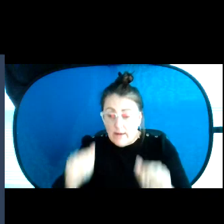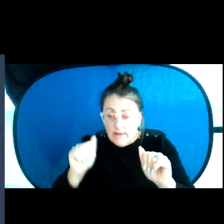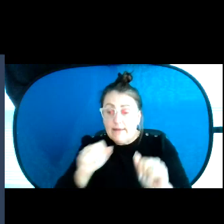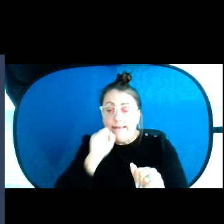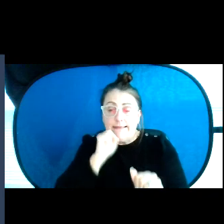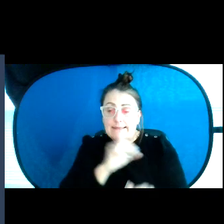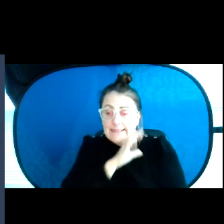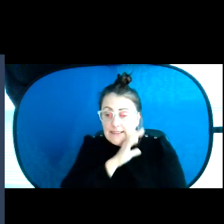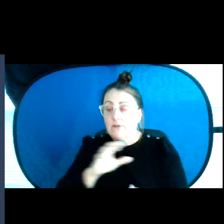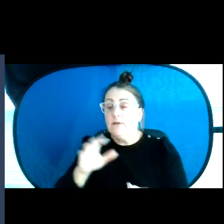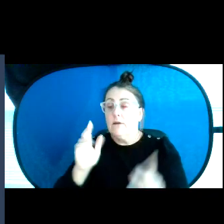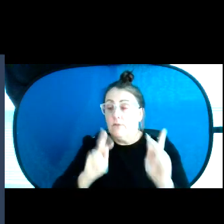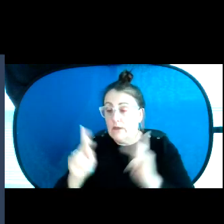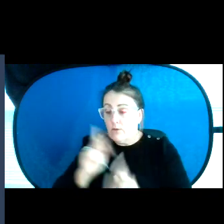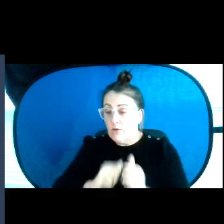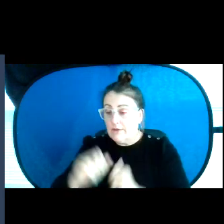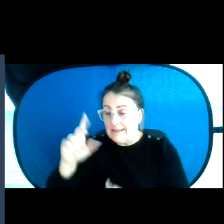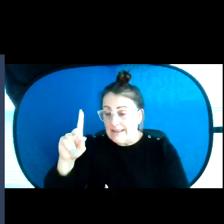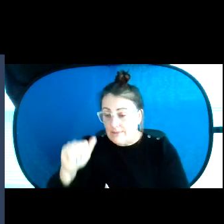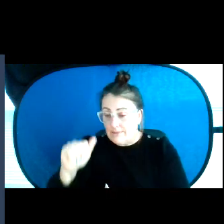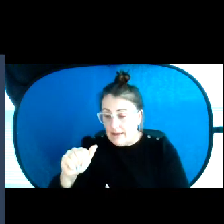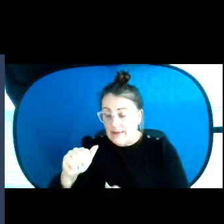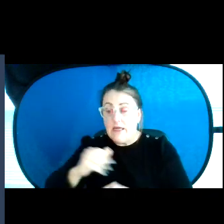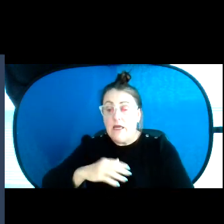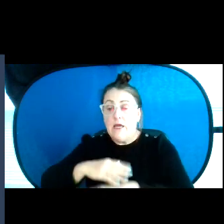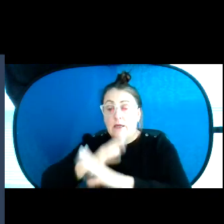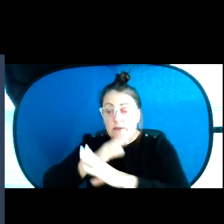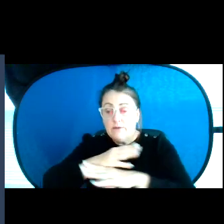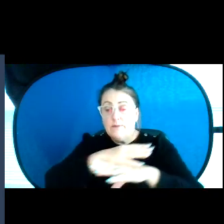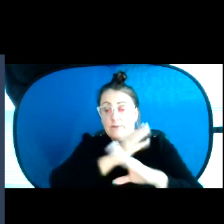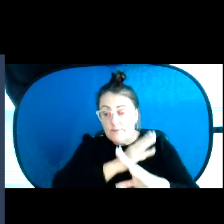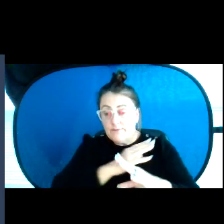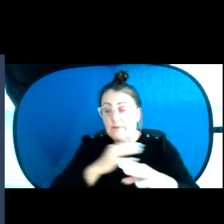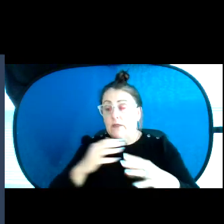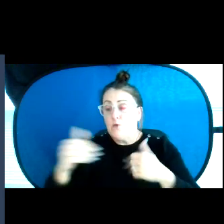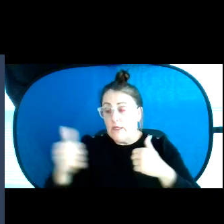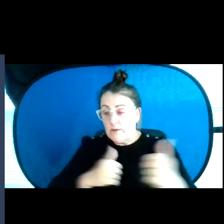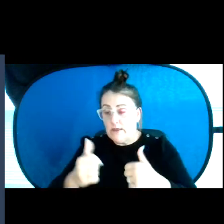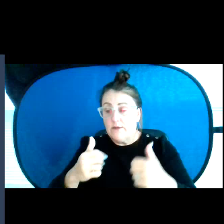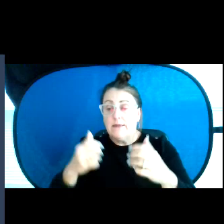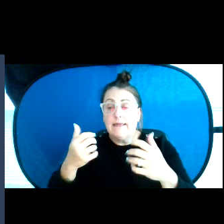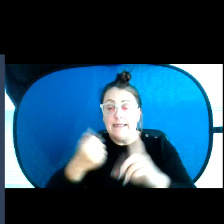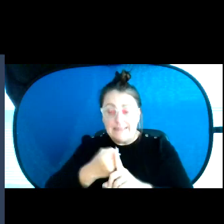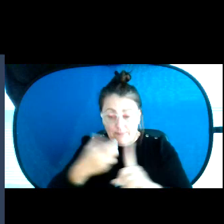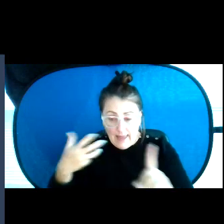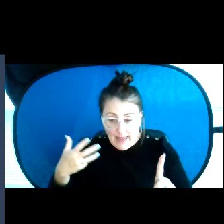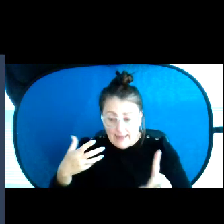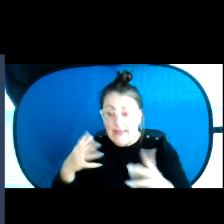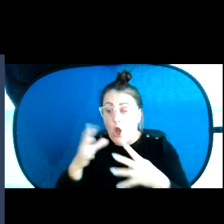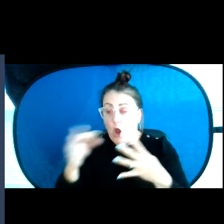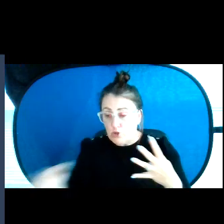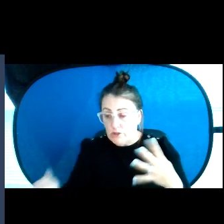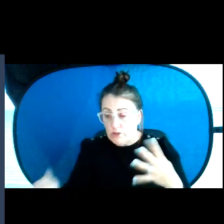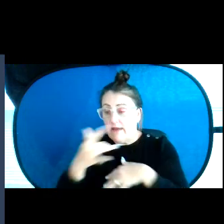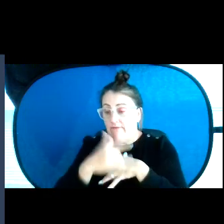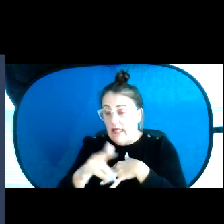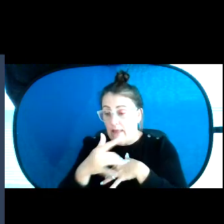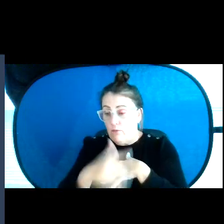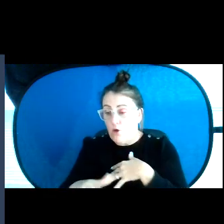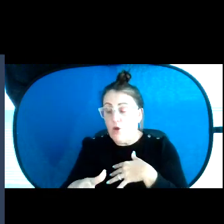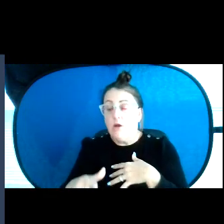disabilities by removing barriers to transportation services and expanding the transportation options available to meet